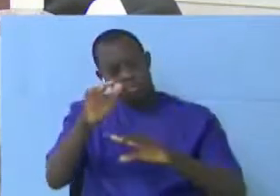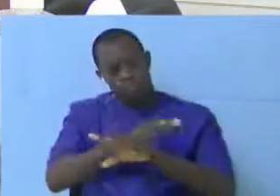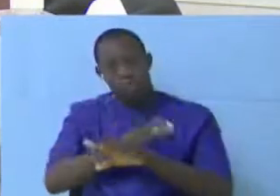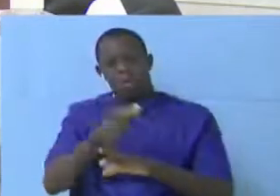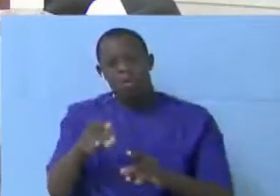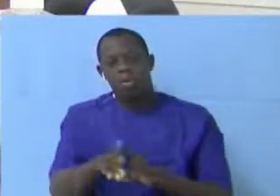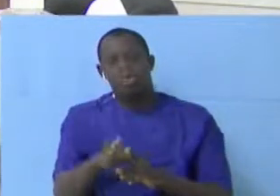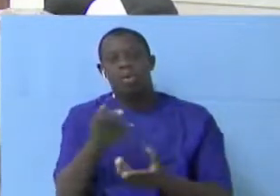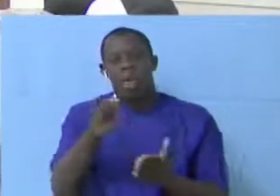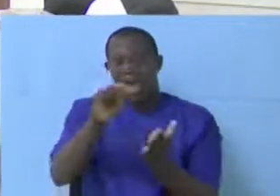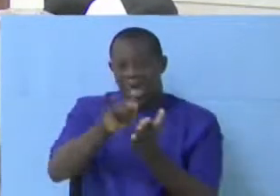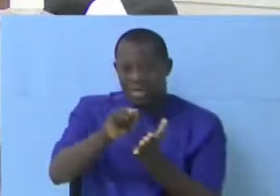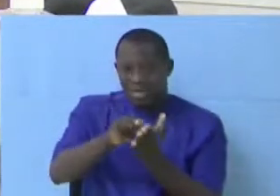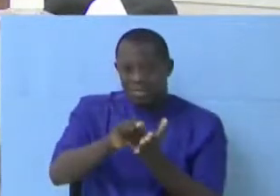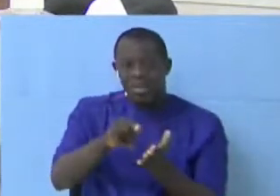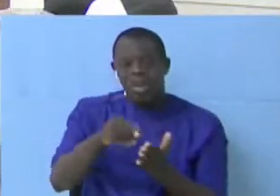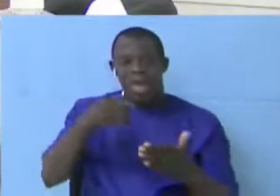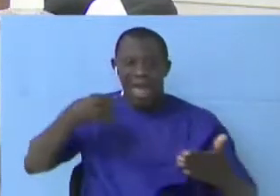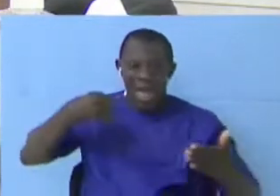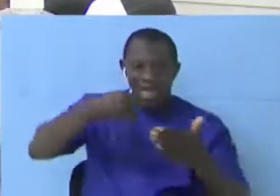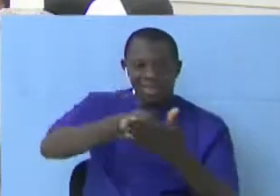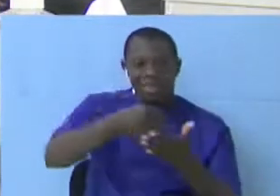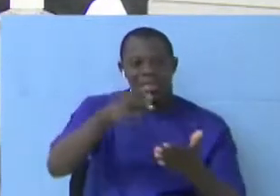accident and emergency ward,